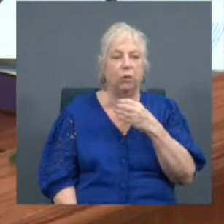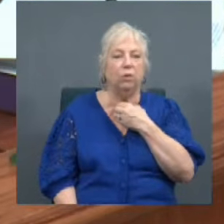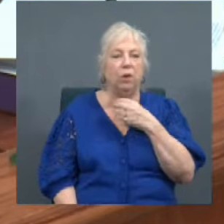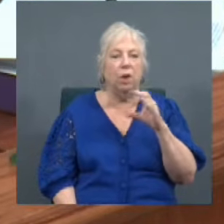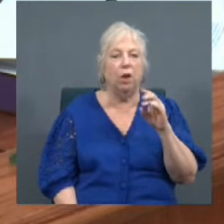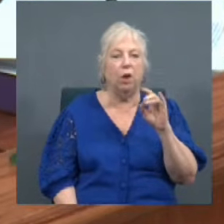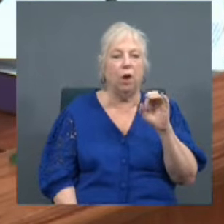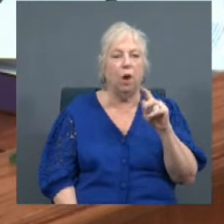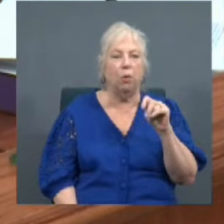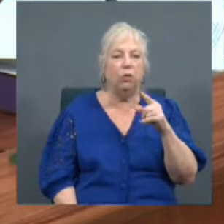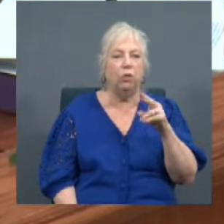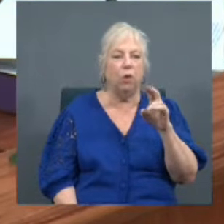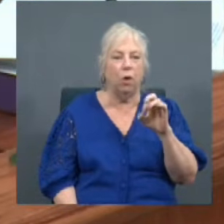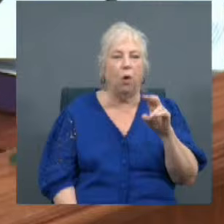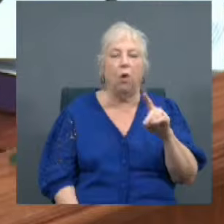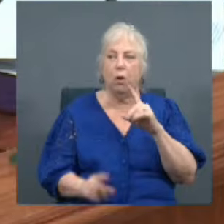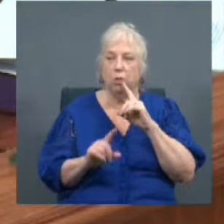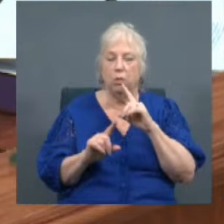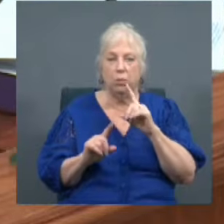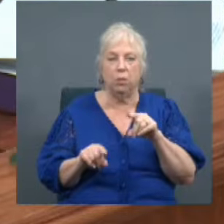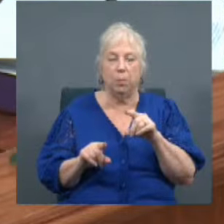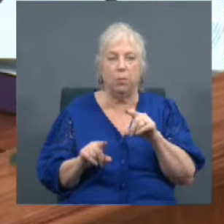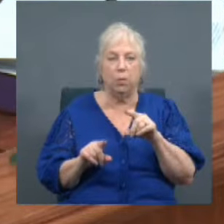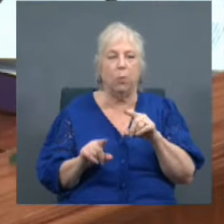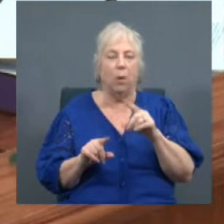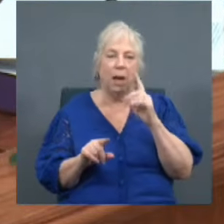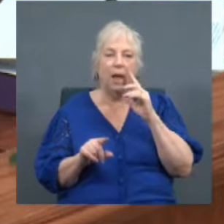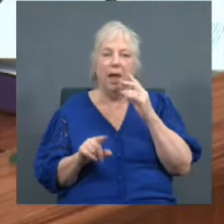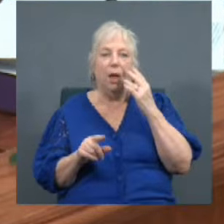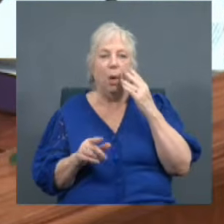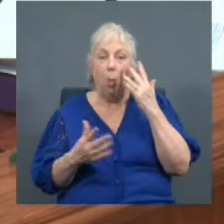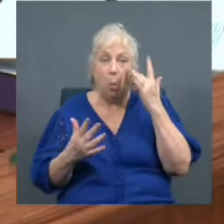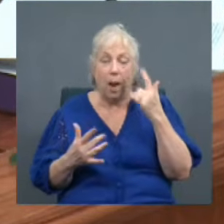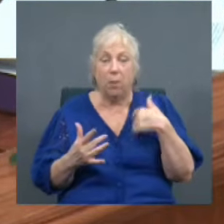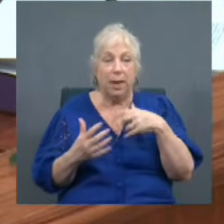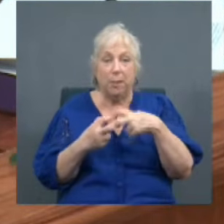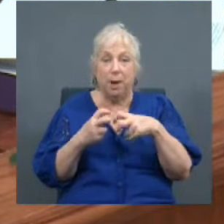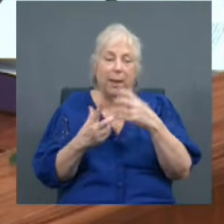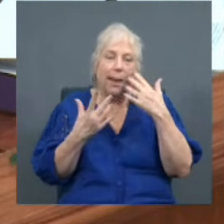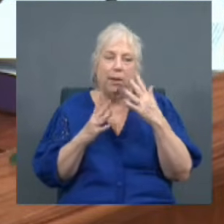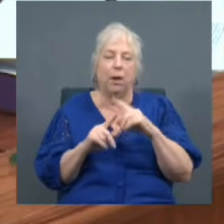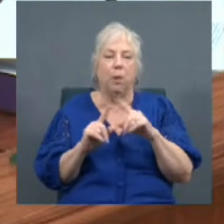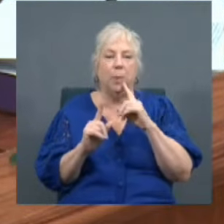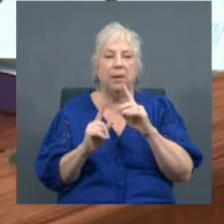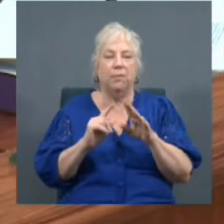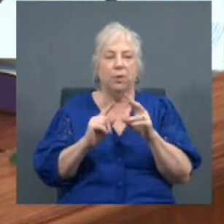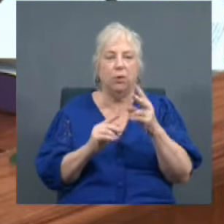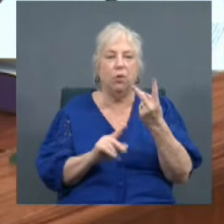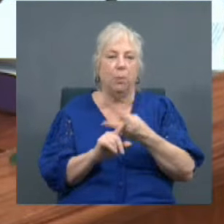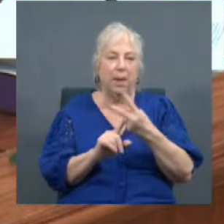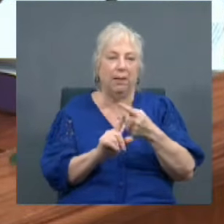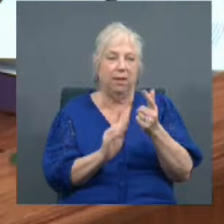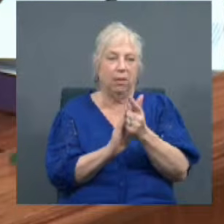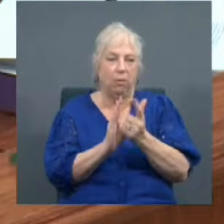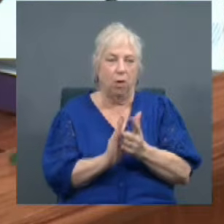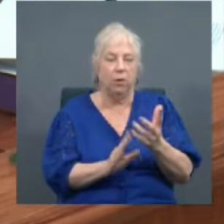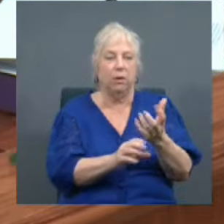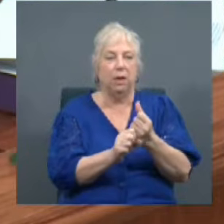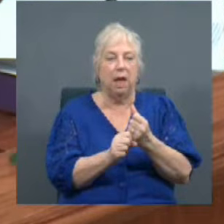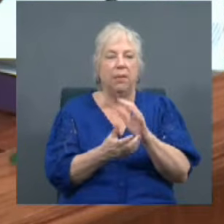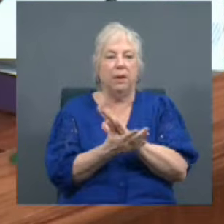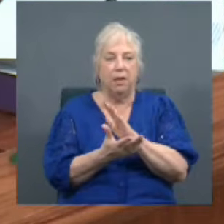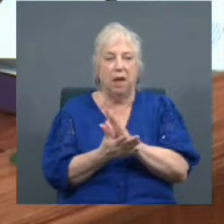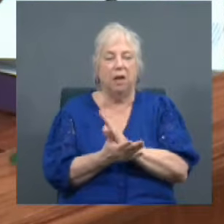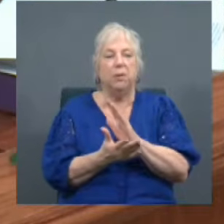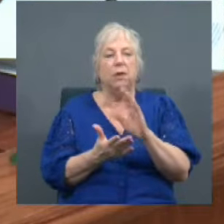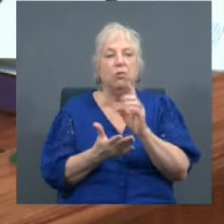had troubles getting. I just know we had troubles. And so that's what he did essentially for 2 months, and then drafted the complaint and filed